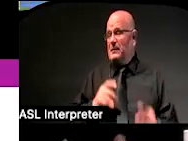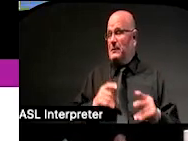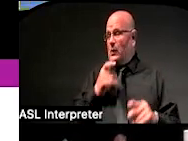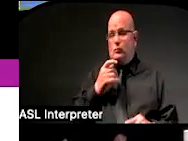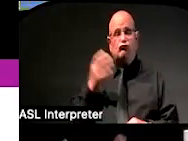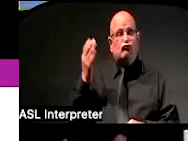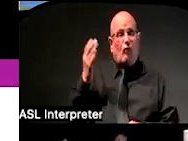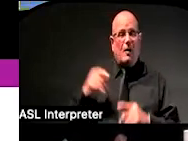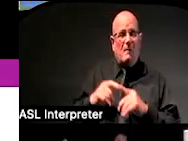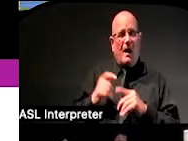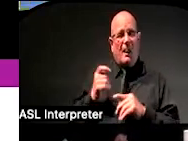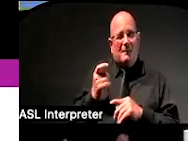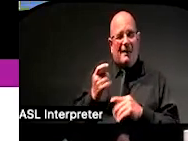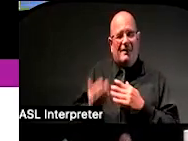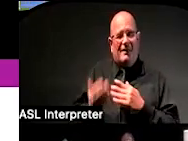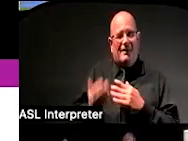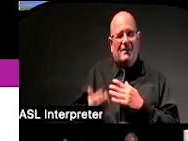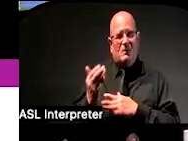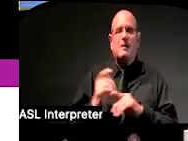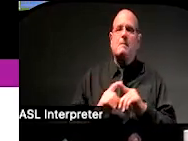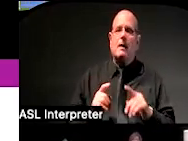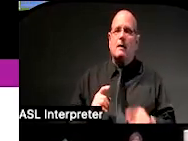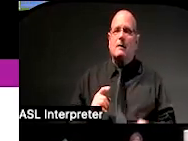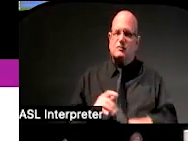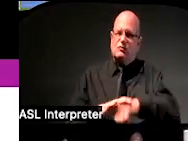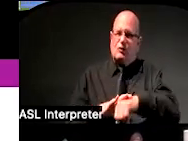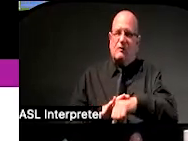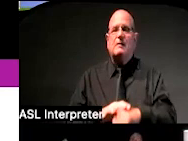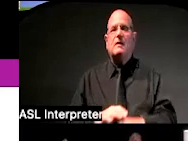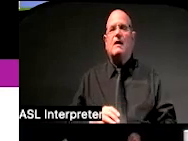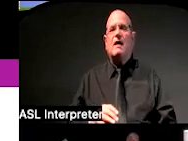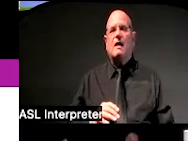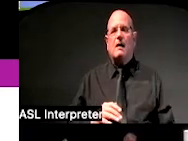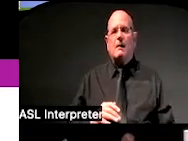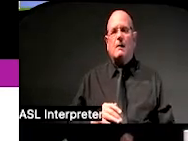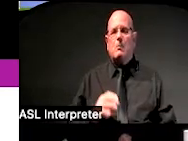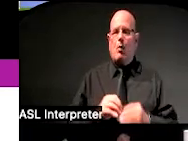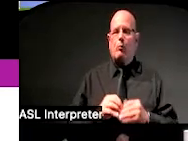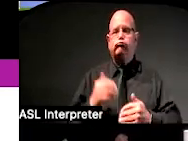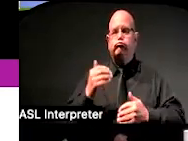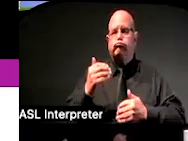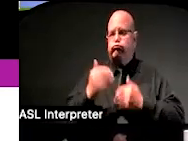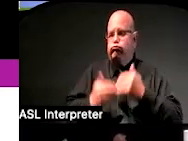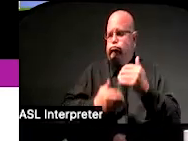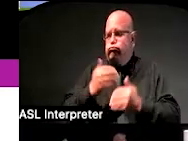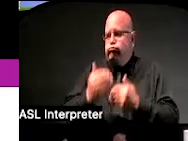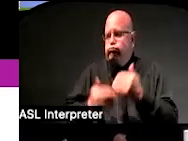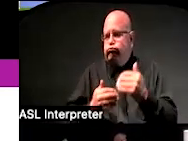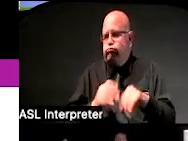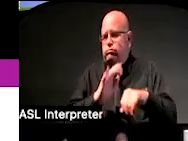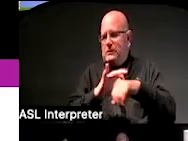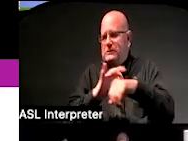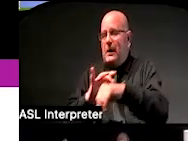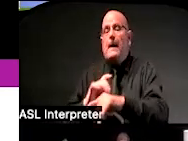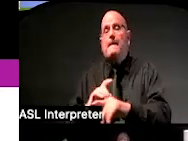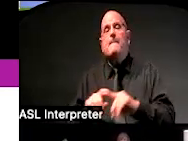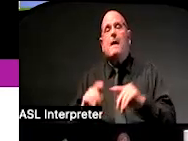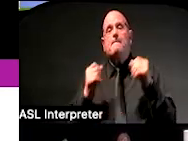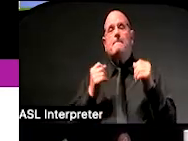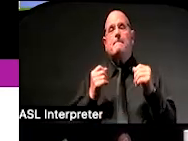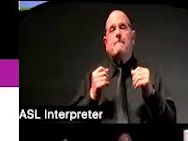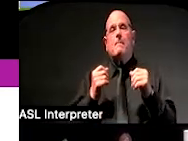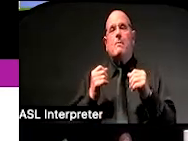these things this morning, but so I'll go relatively quickly through this. But one of the things that